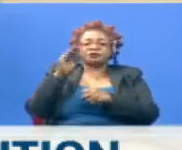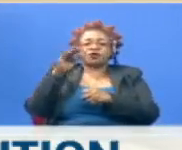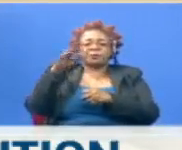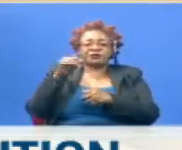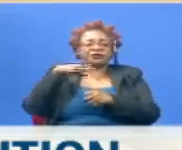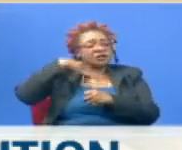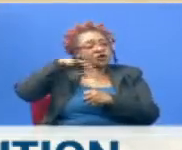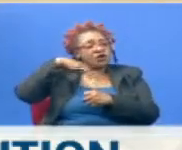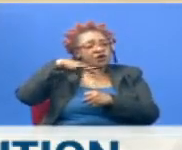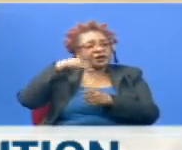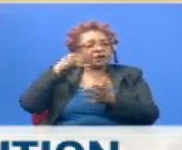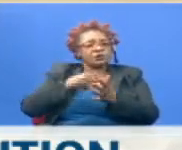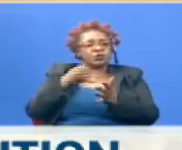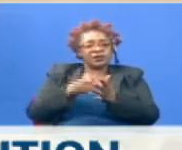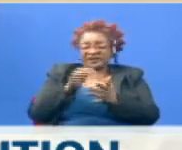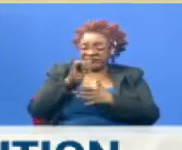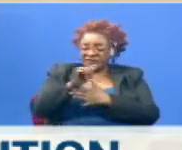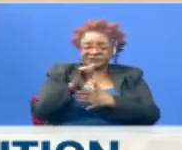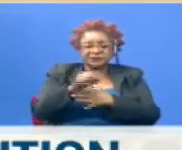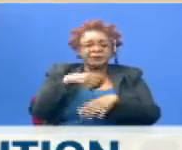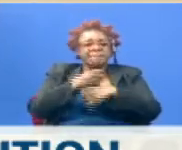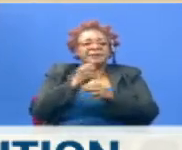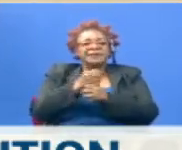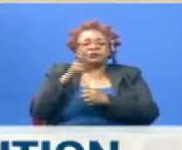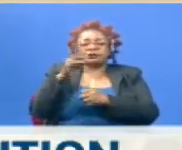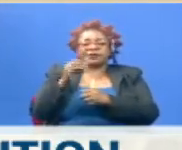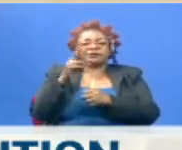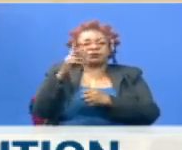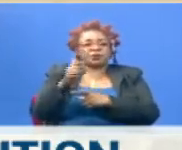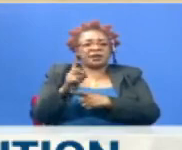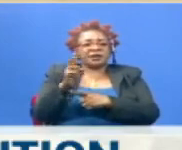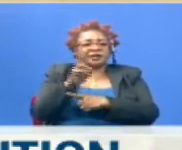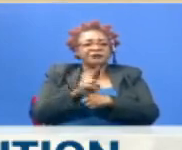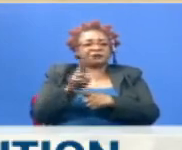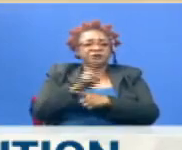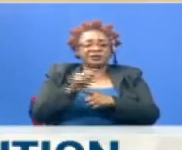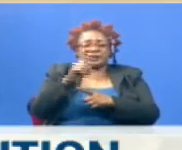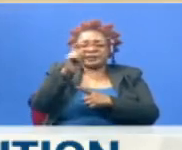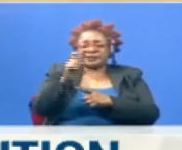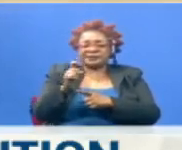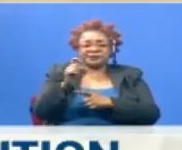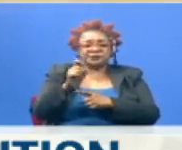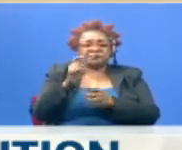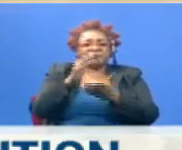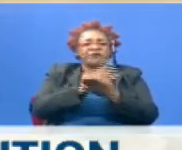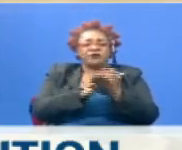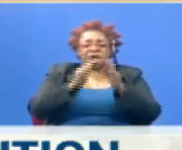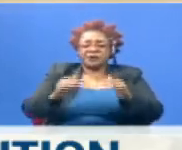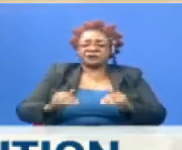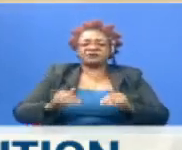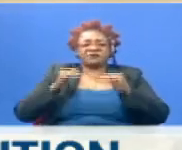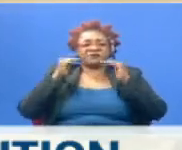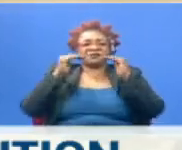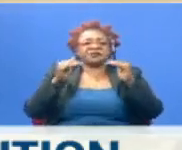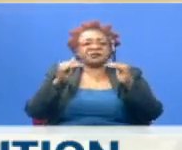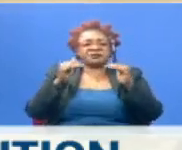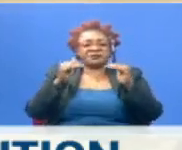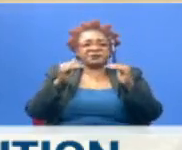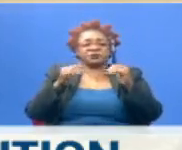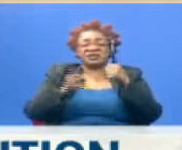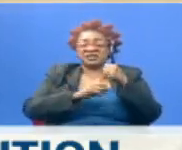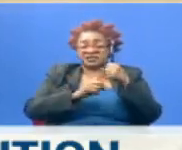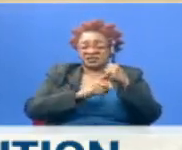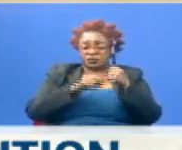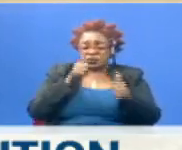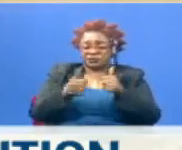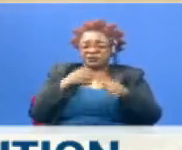including this one that was made in 2021 using cloth hangers, before he advanced to the sixth one, which was made